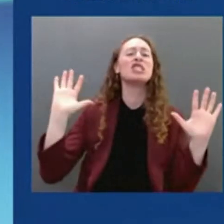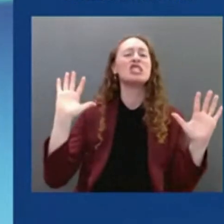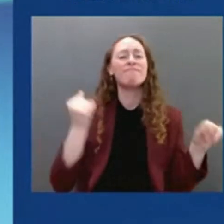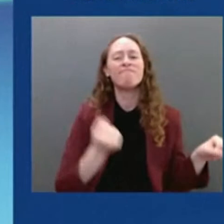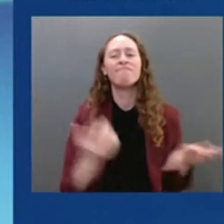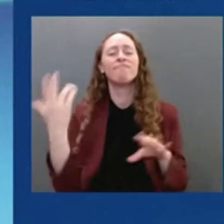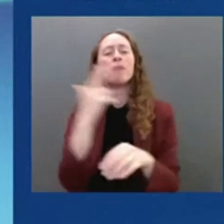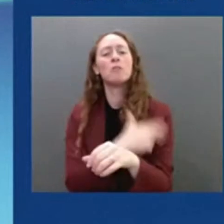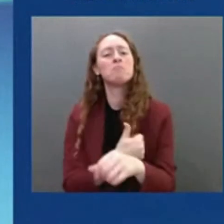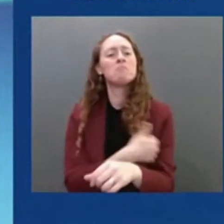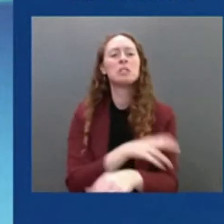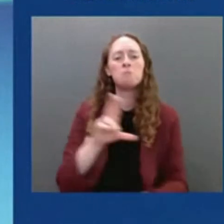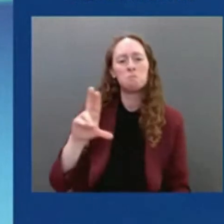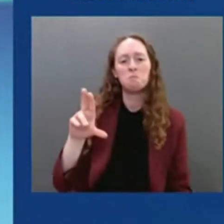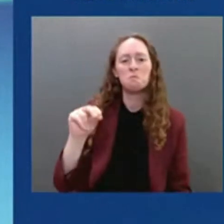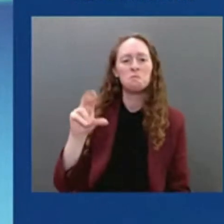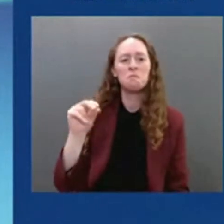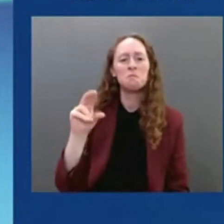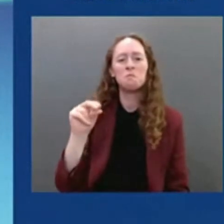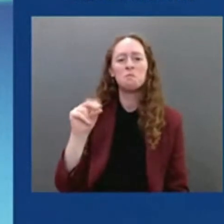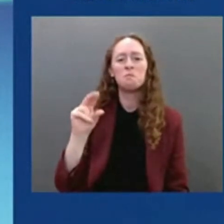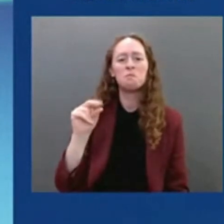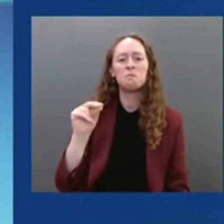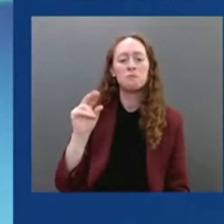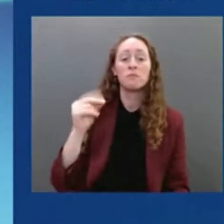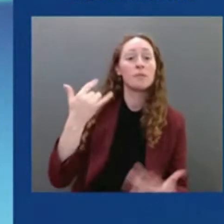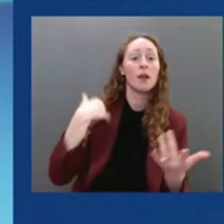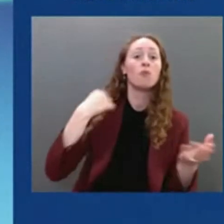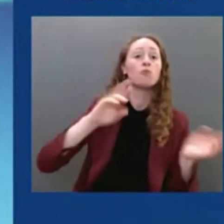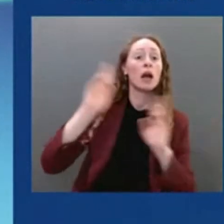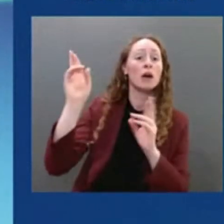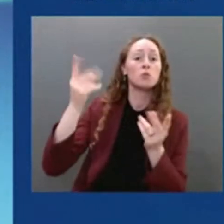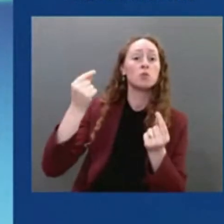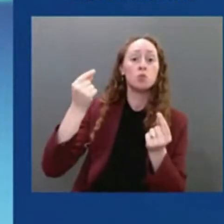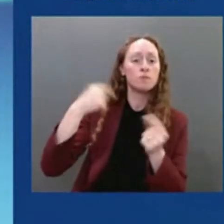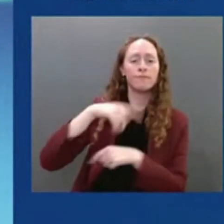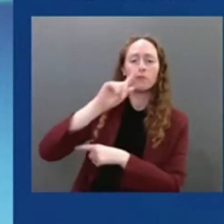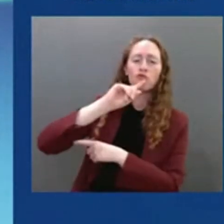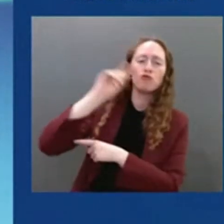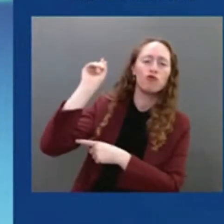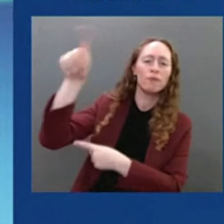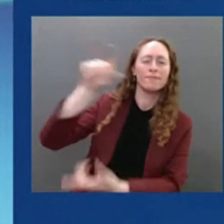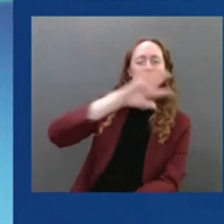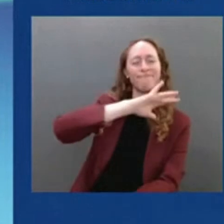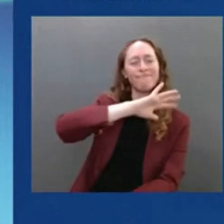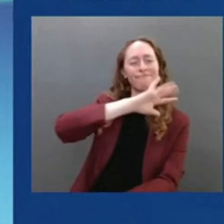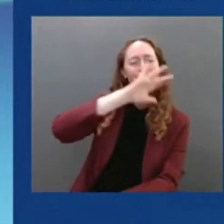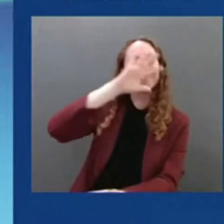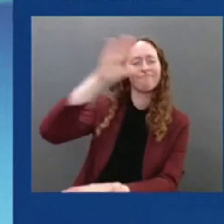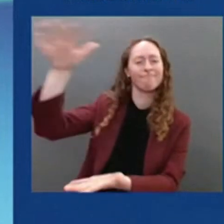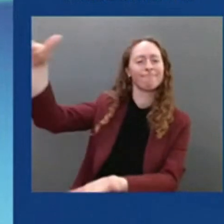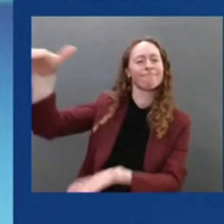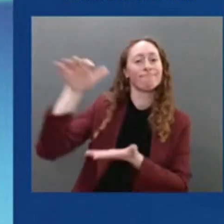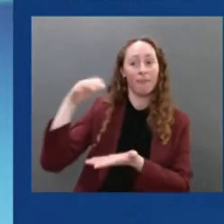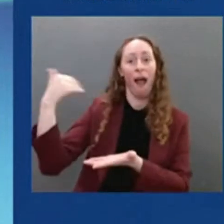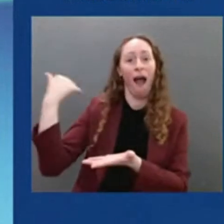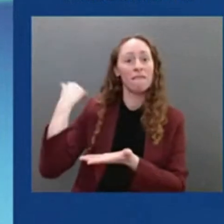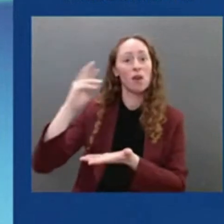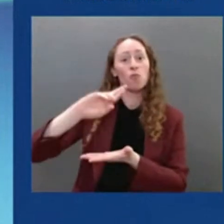than any other country in the world. And we've moved quickly to make these treatments widely available at more